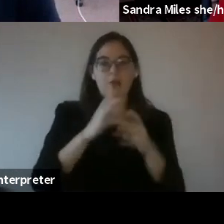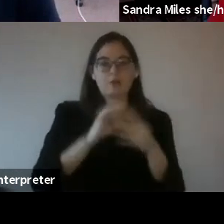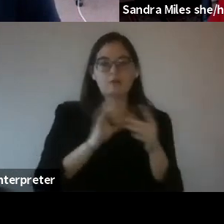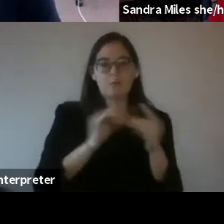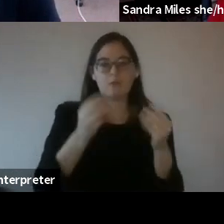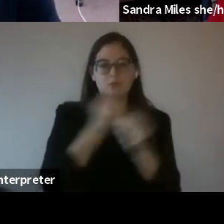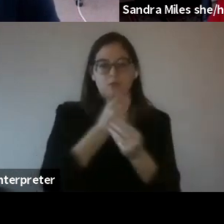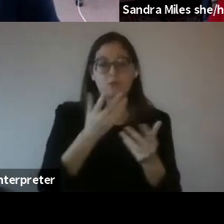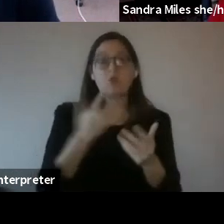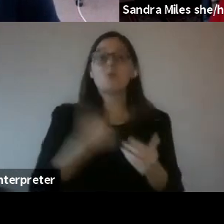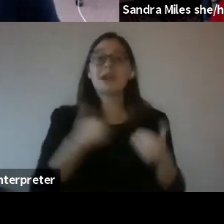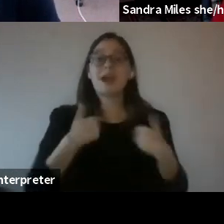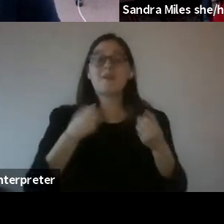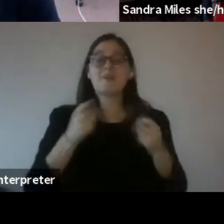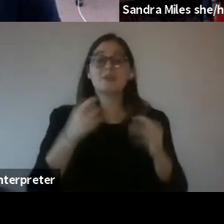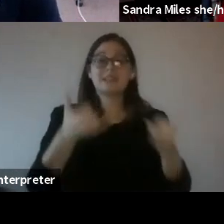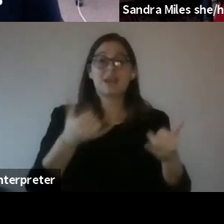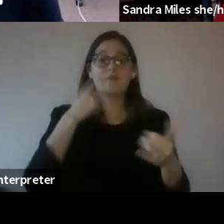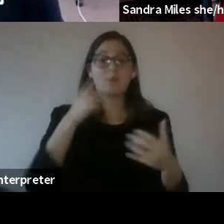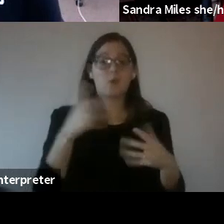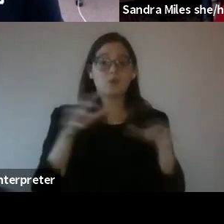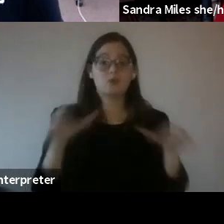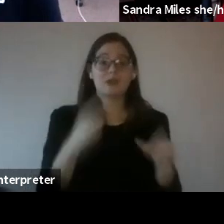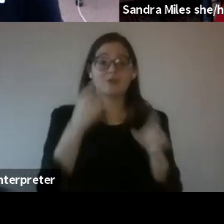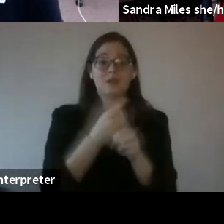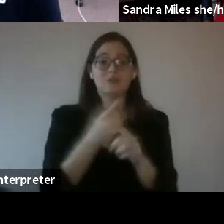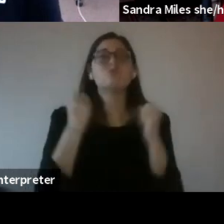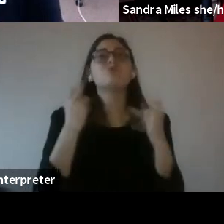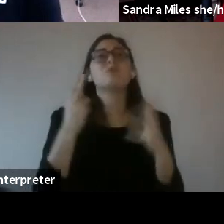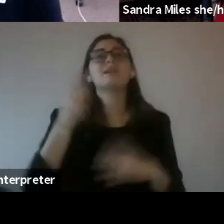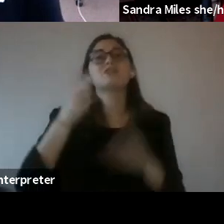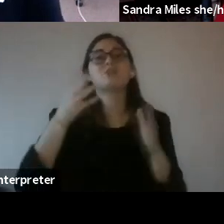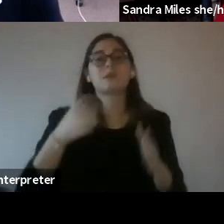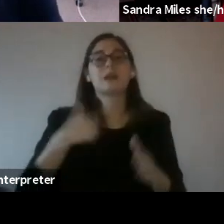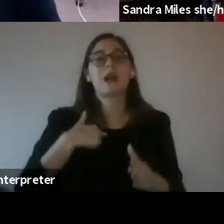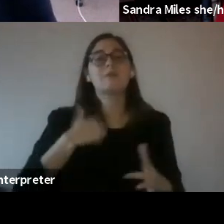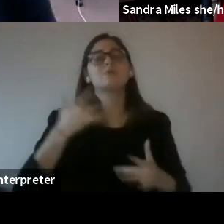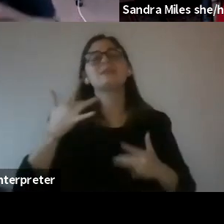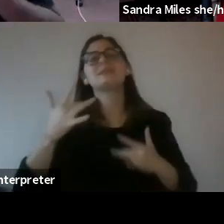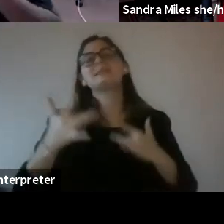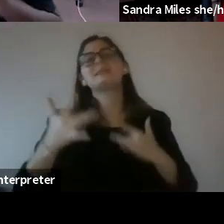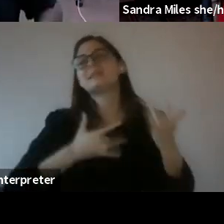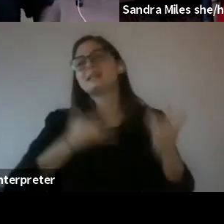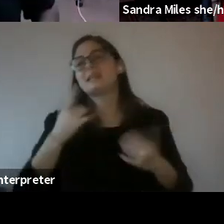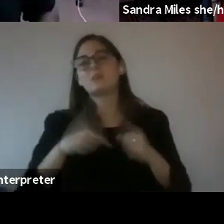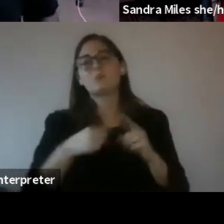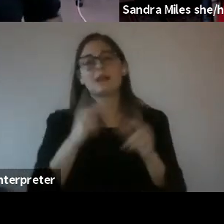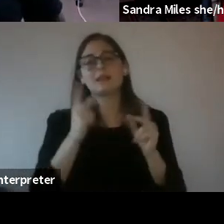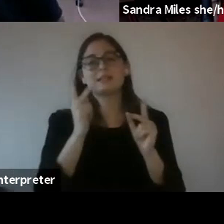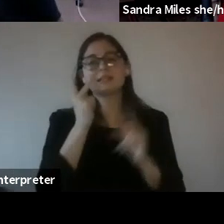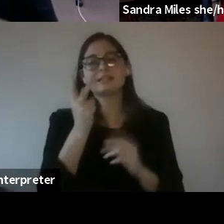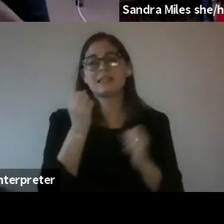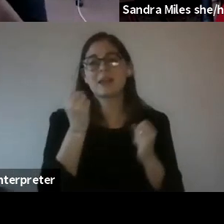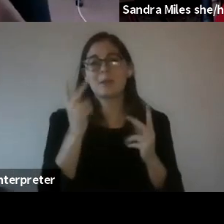to get it right. And there's so many historians. I am just elated when I see the number of people who have taken